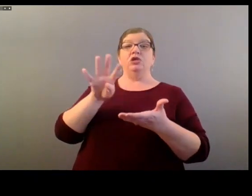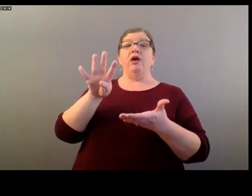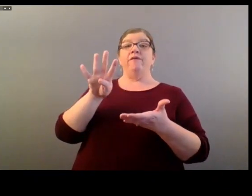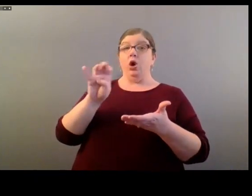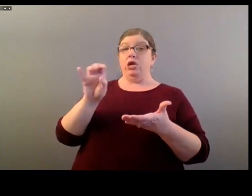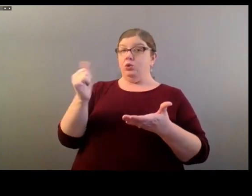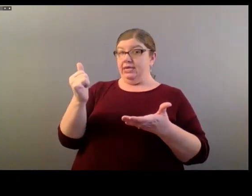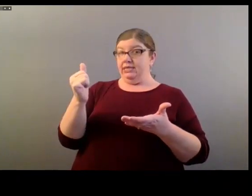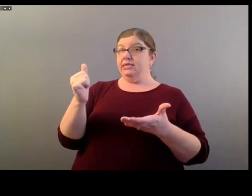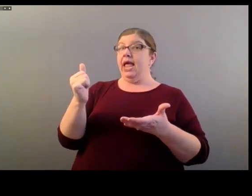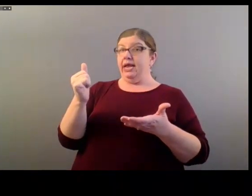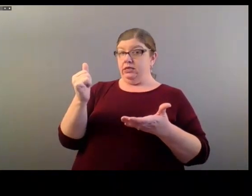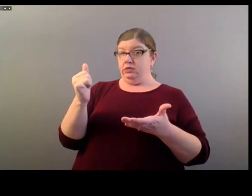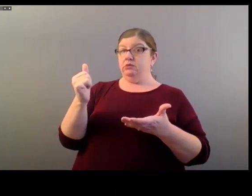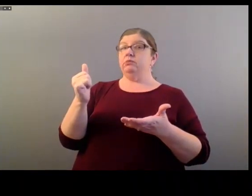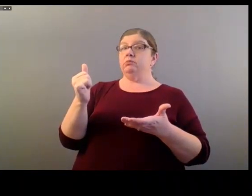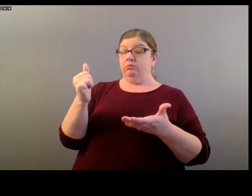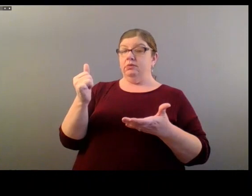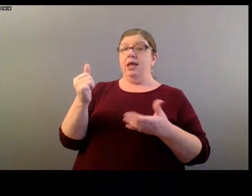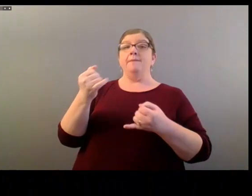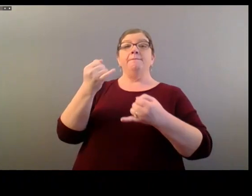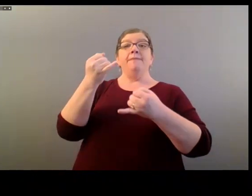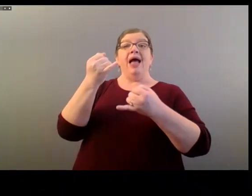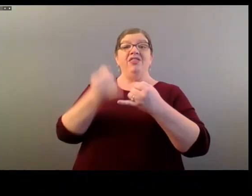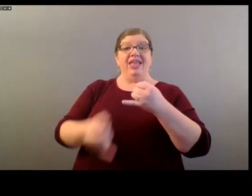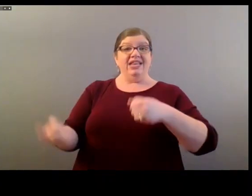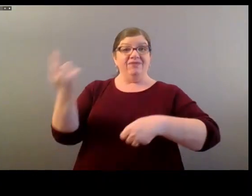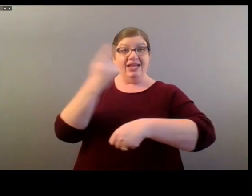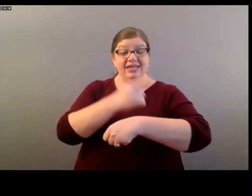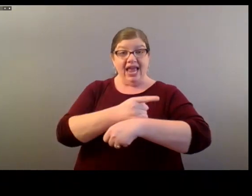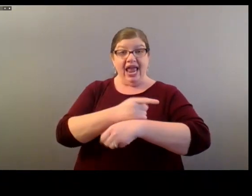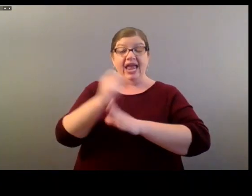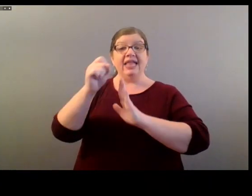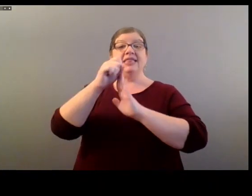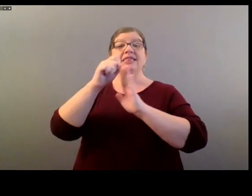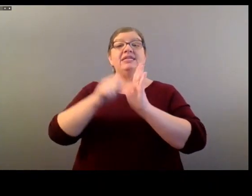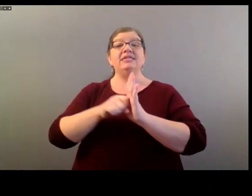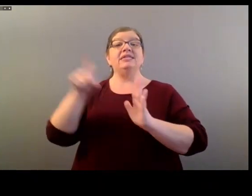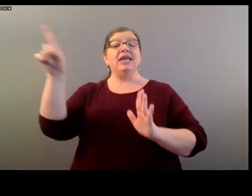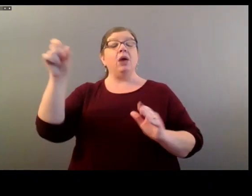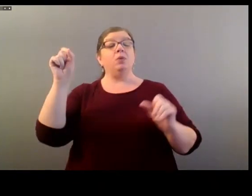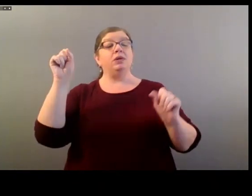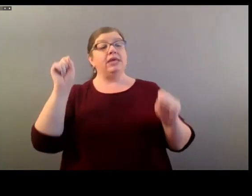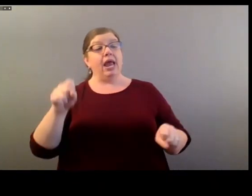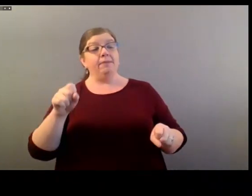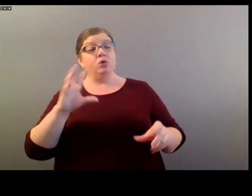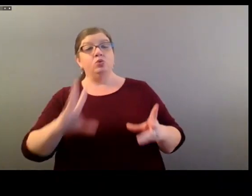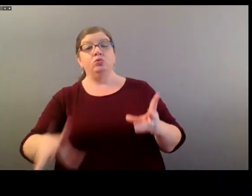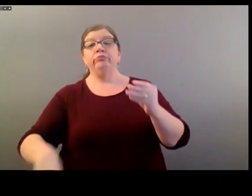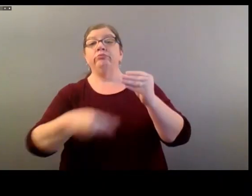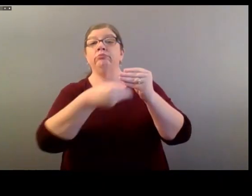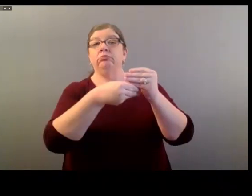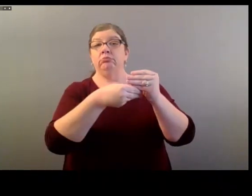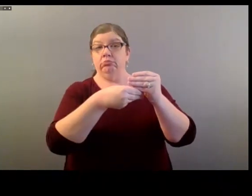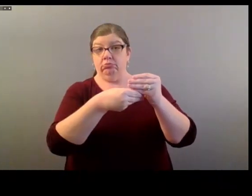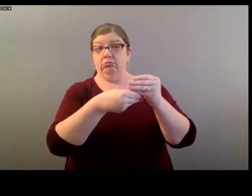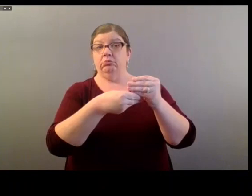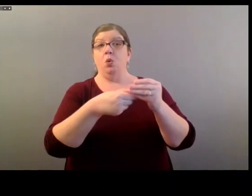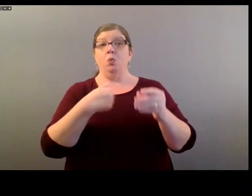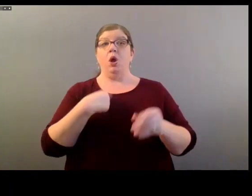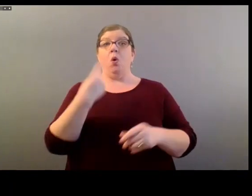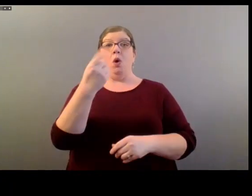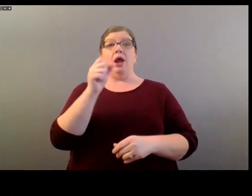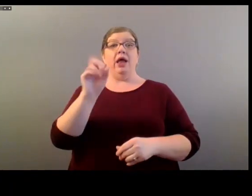7,410, and by the end of the day, the state was able to augment. We're one of the 7